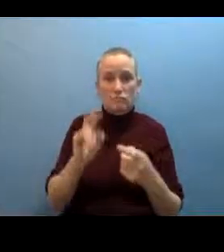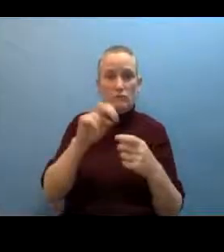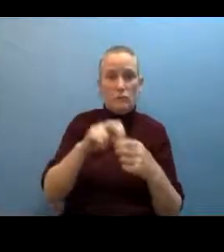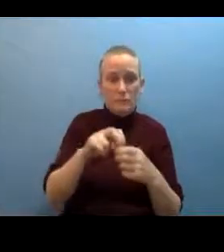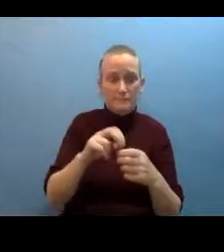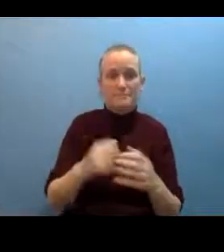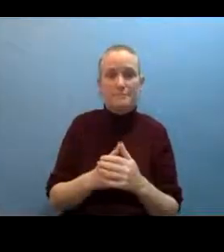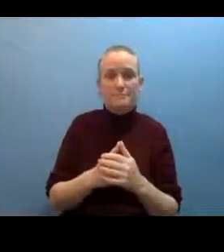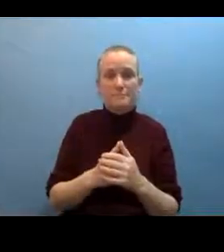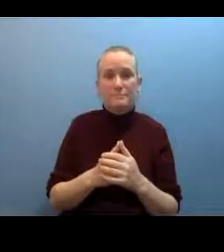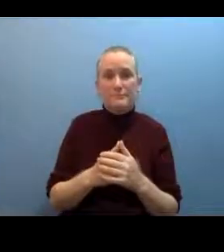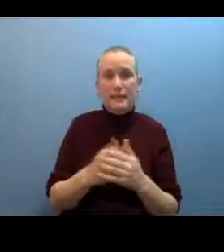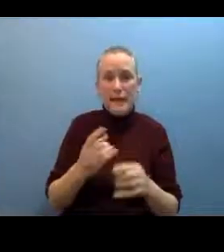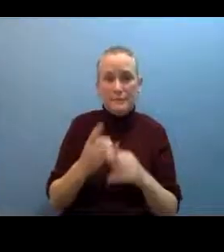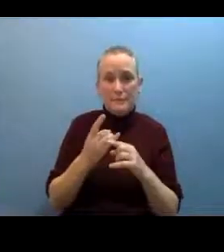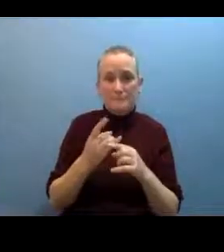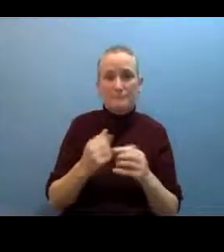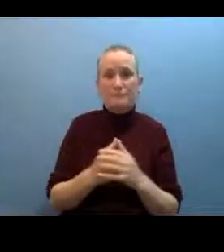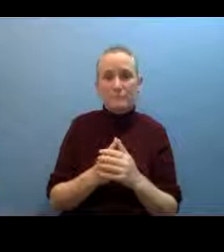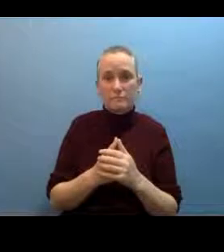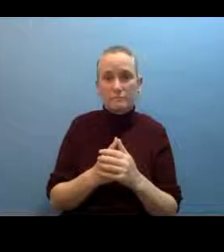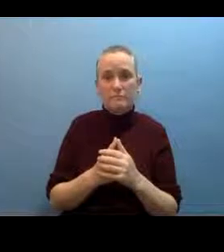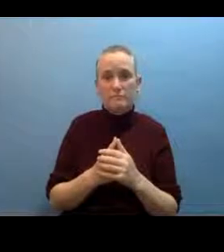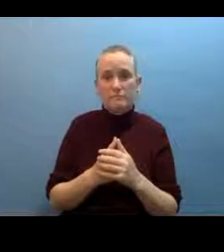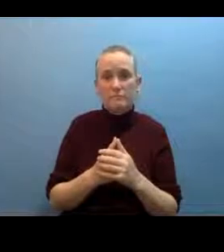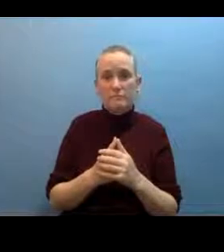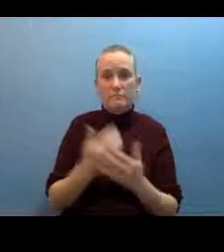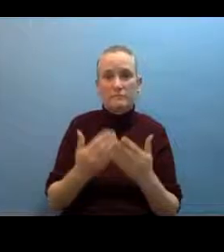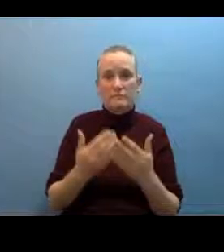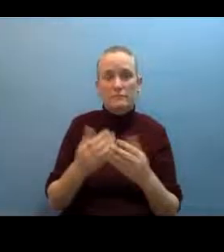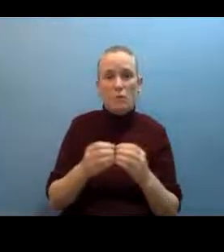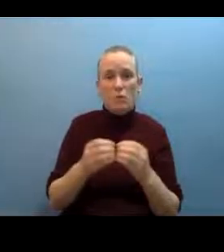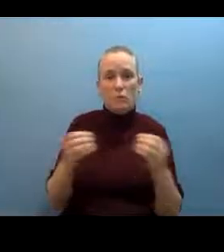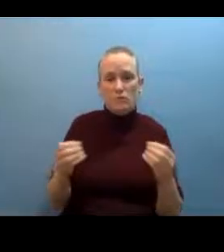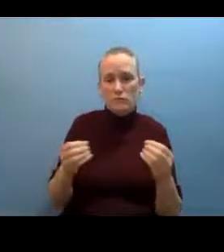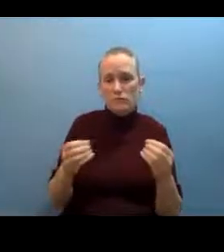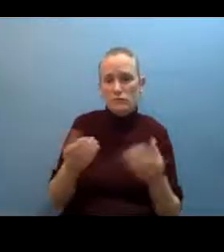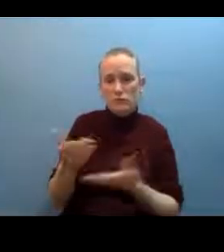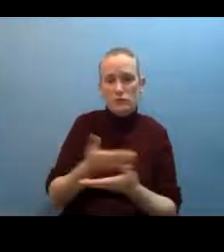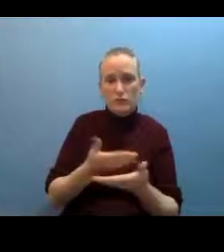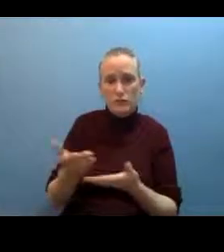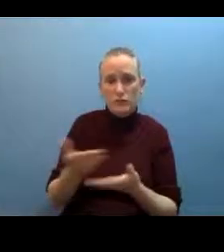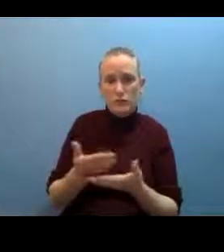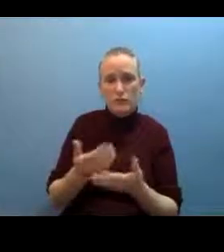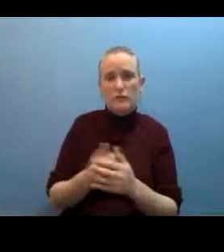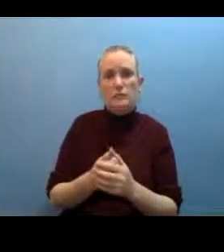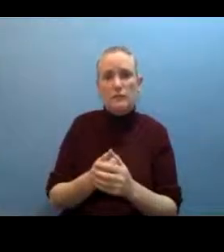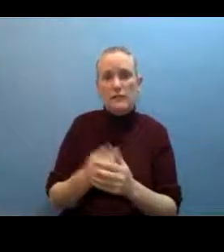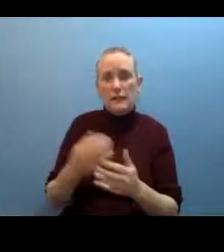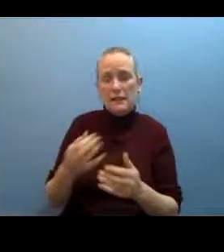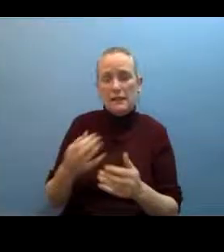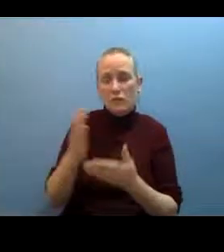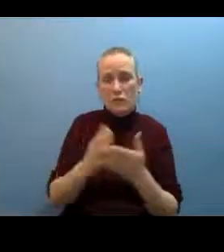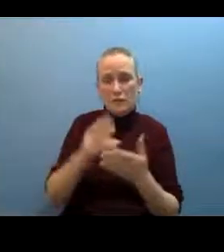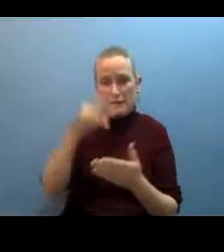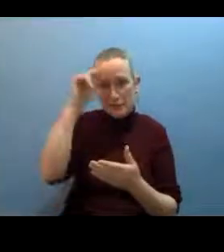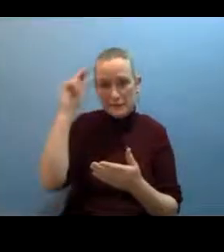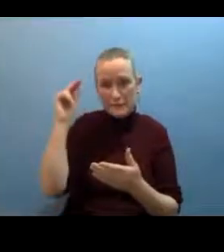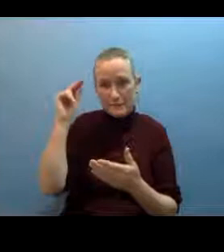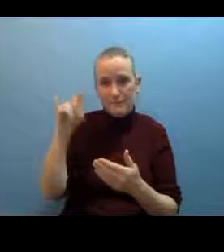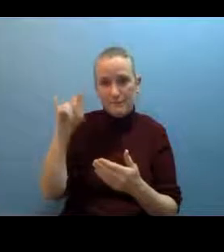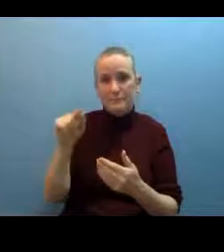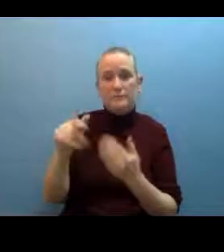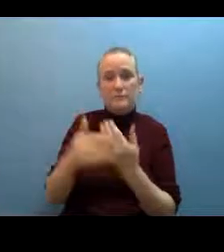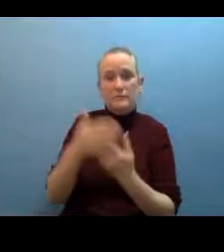and I guess a way of opening up that discussion. So we've used a specific example here about a young person